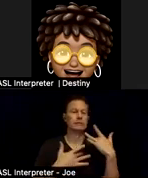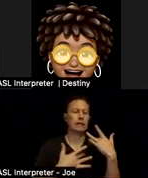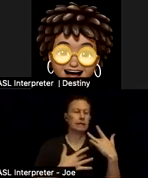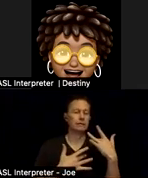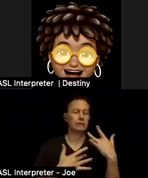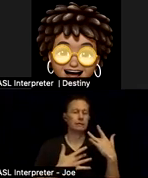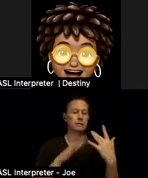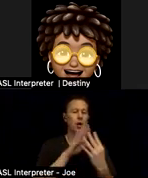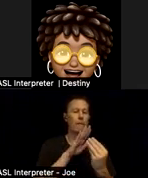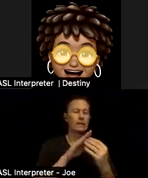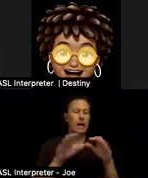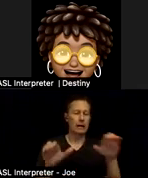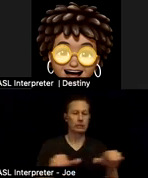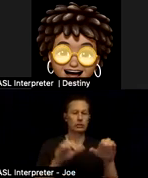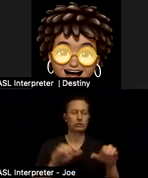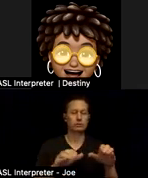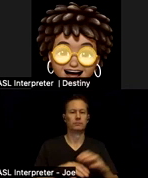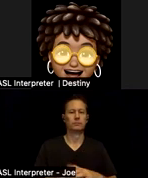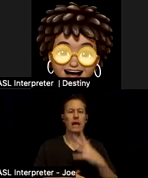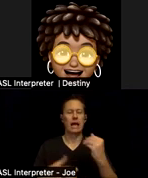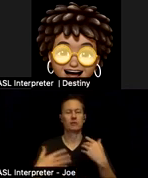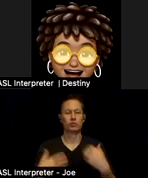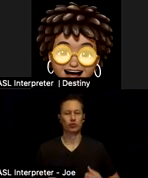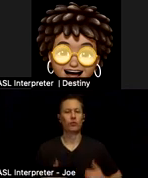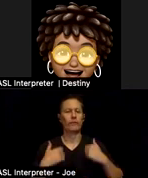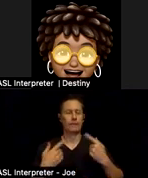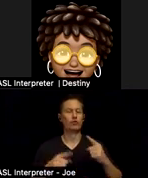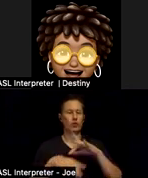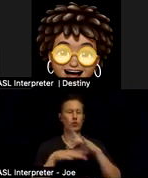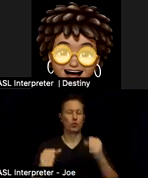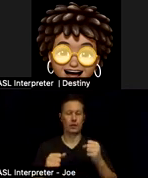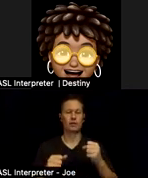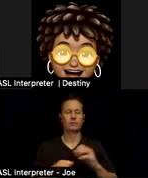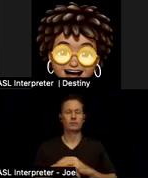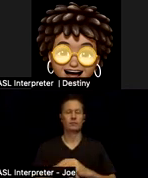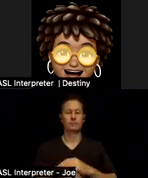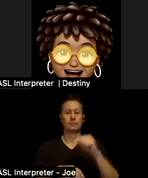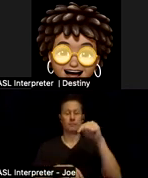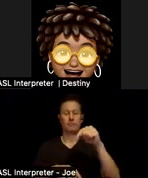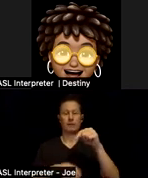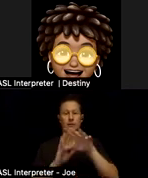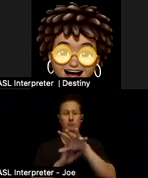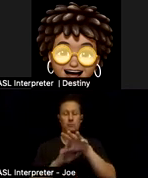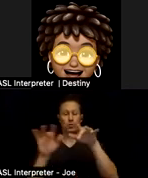to survive and recover when the earthquake happens. So this is has been recorded. We will be